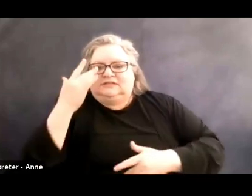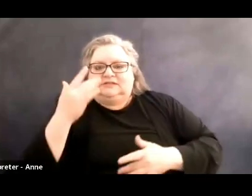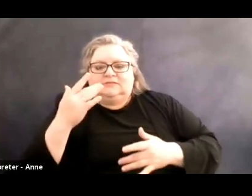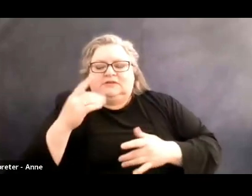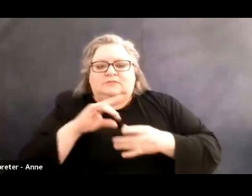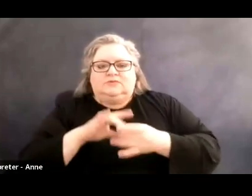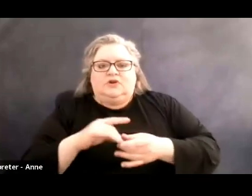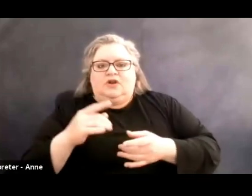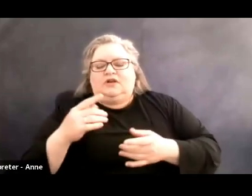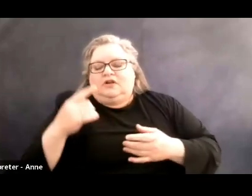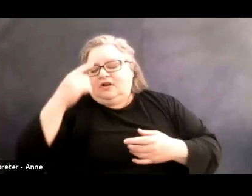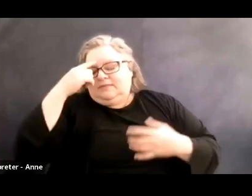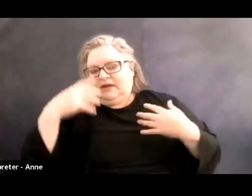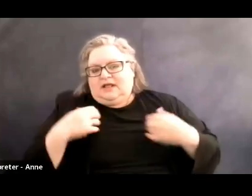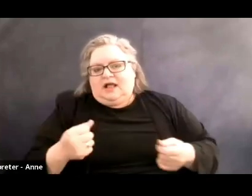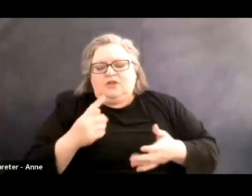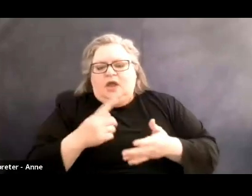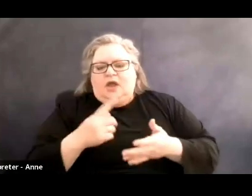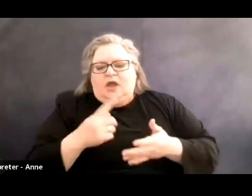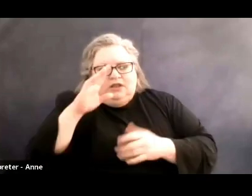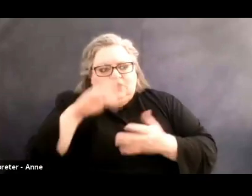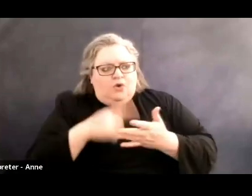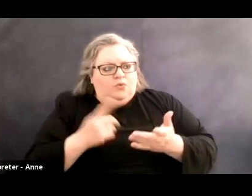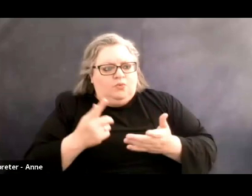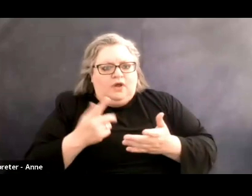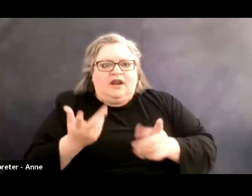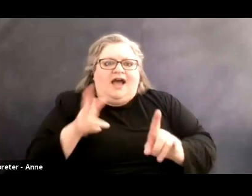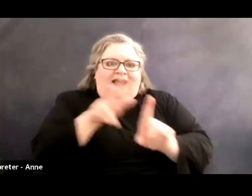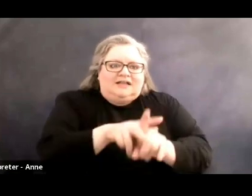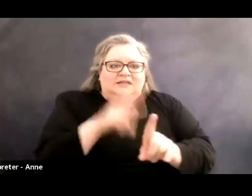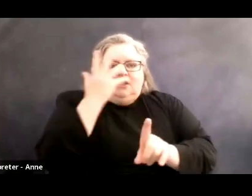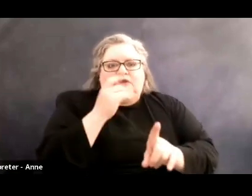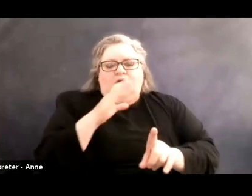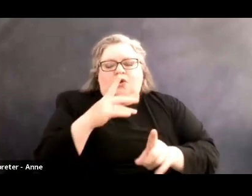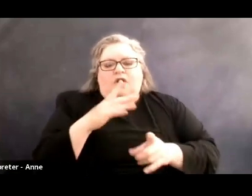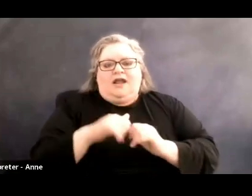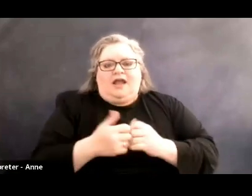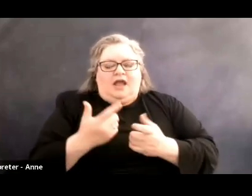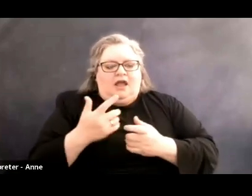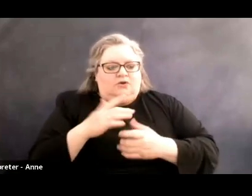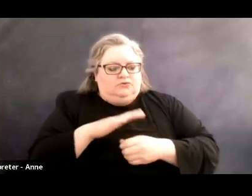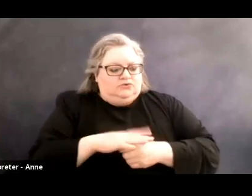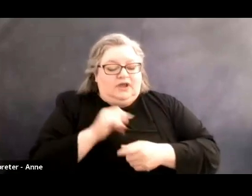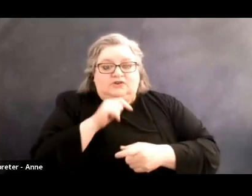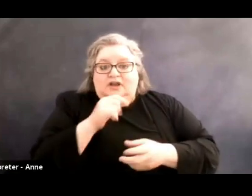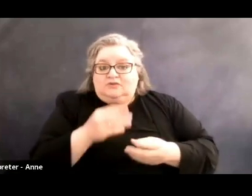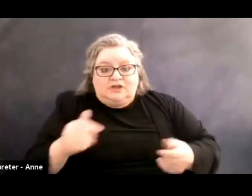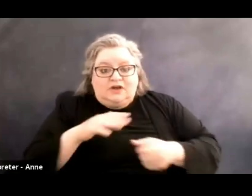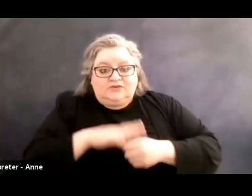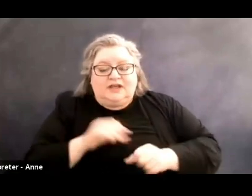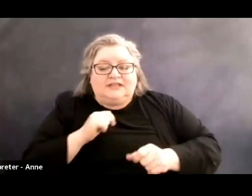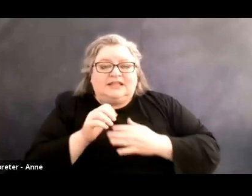do they understand what an onset look like, or sometimes how stress can unresolved stress can lead into